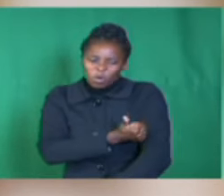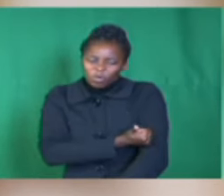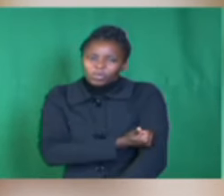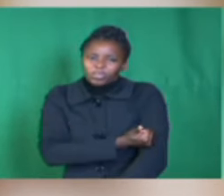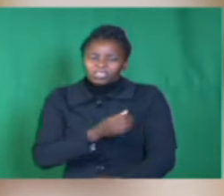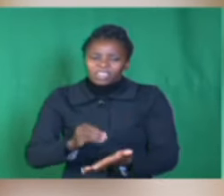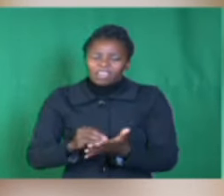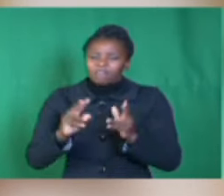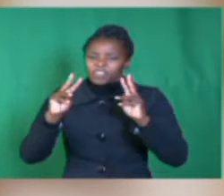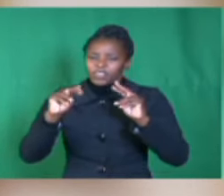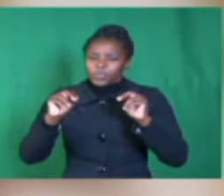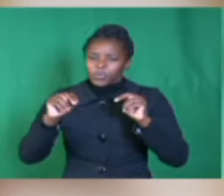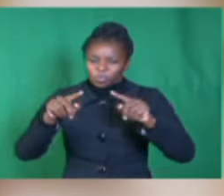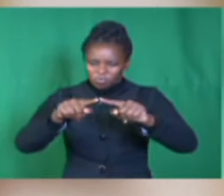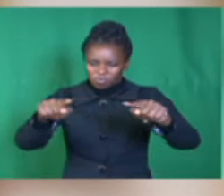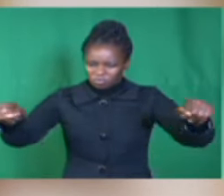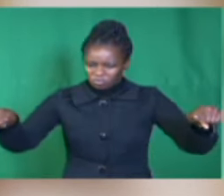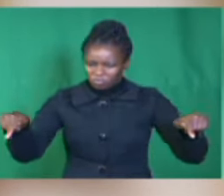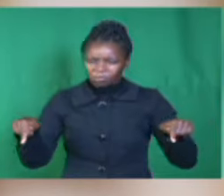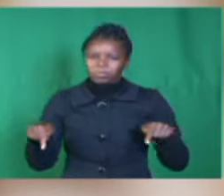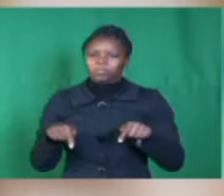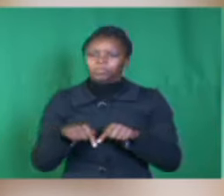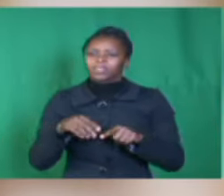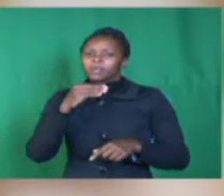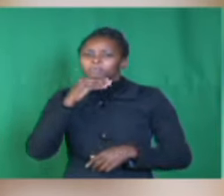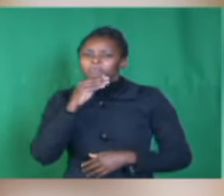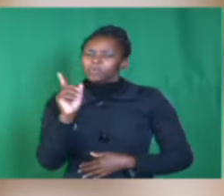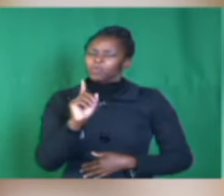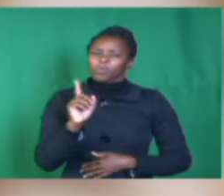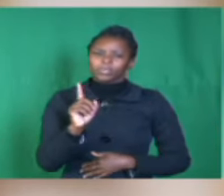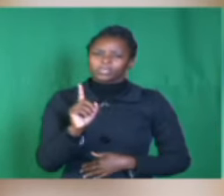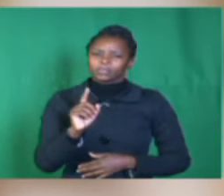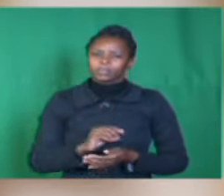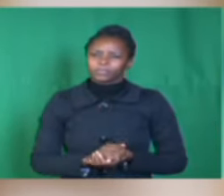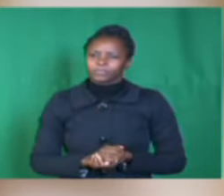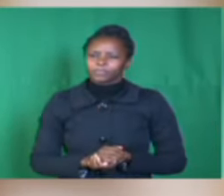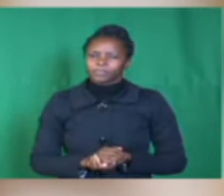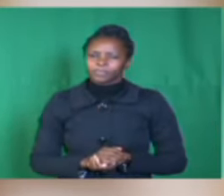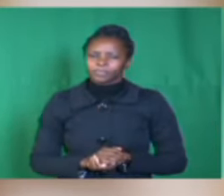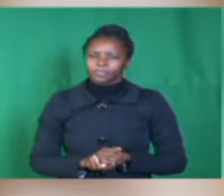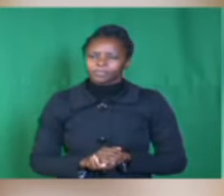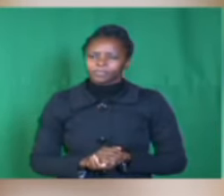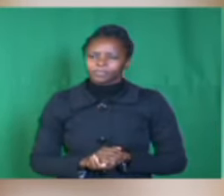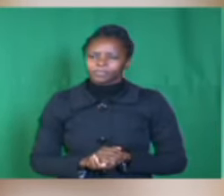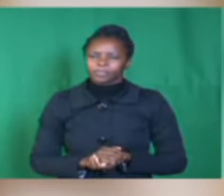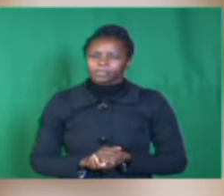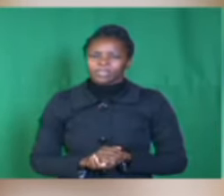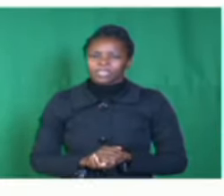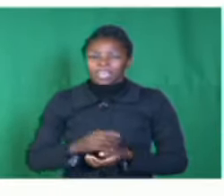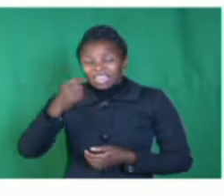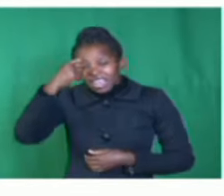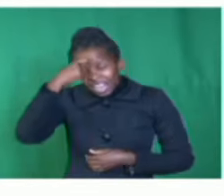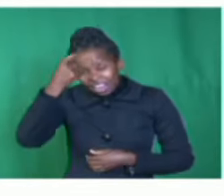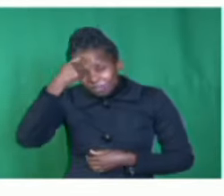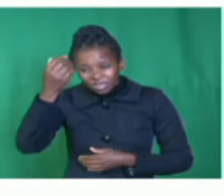territorial boundaries. This means that the government of the